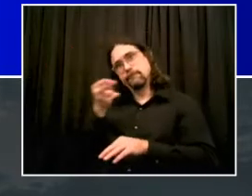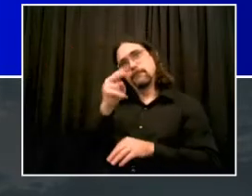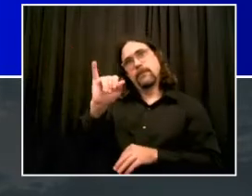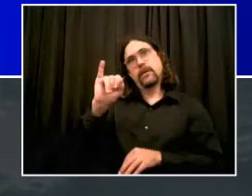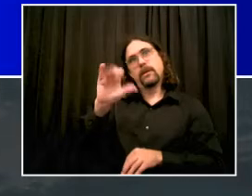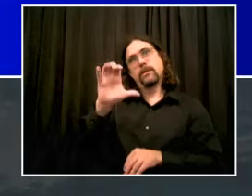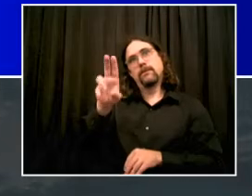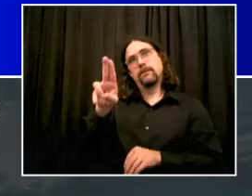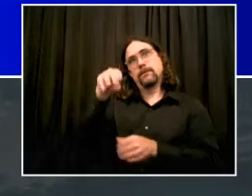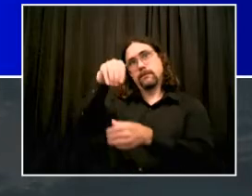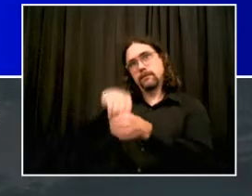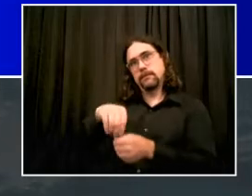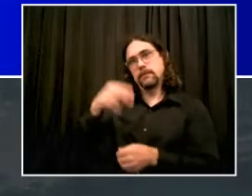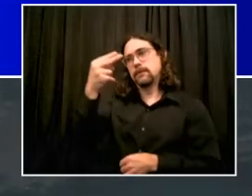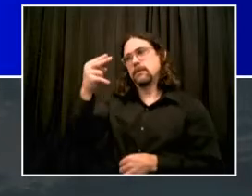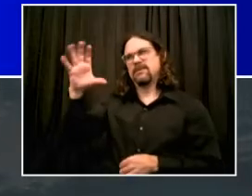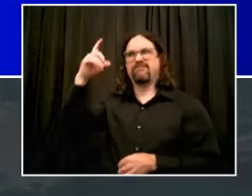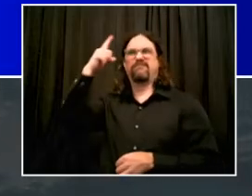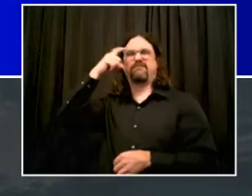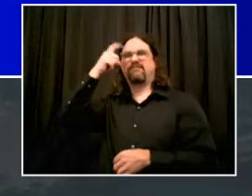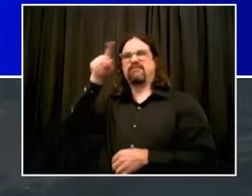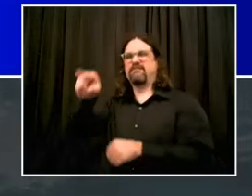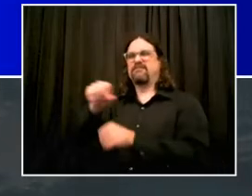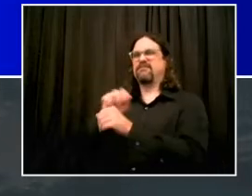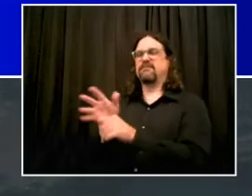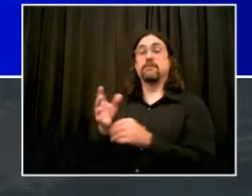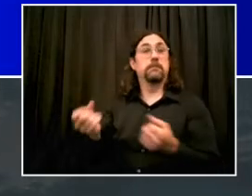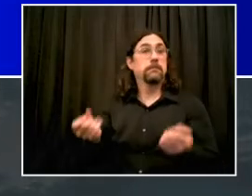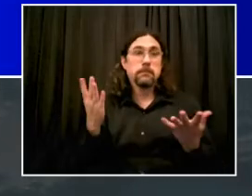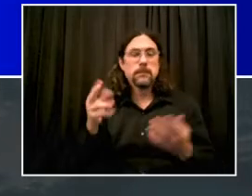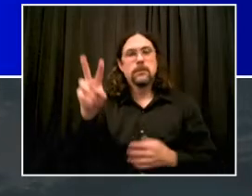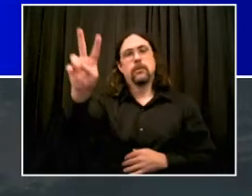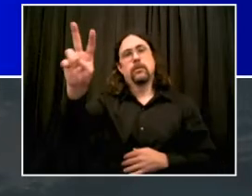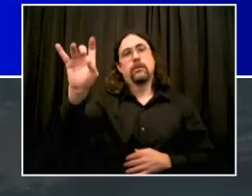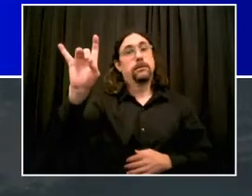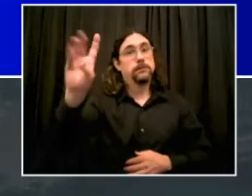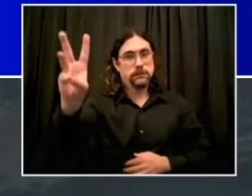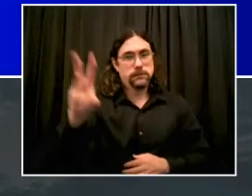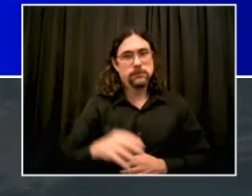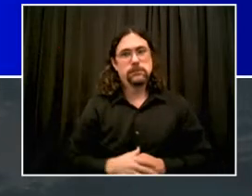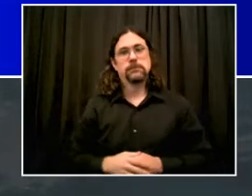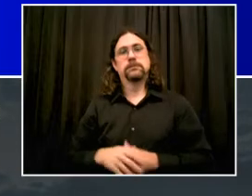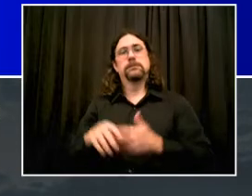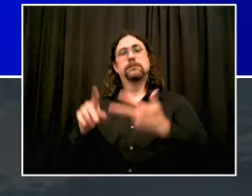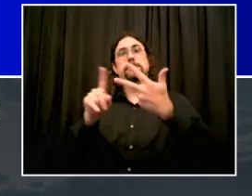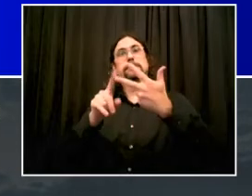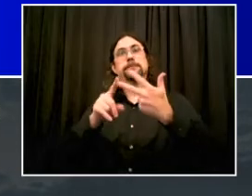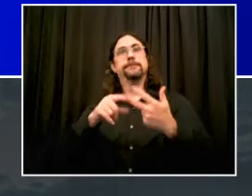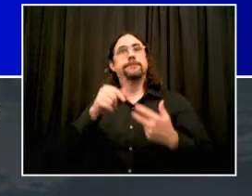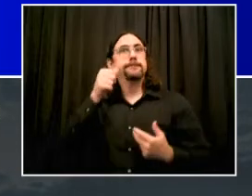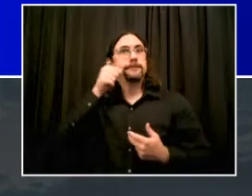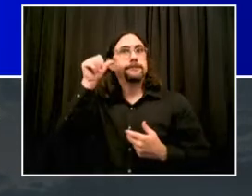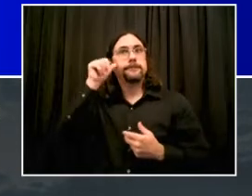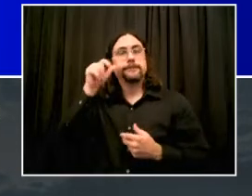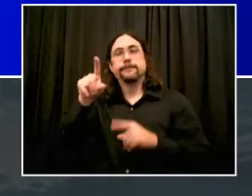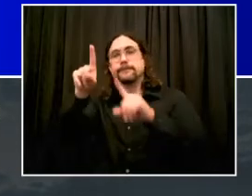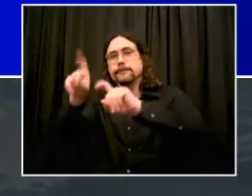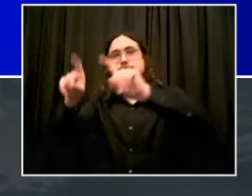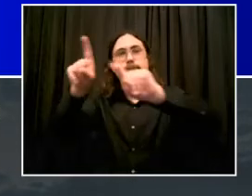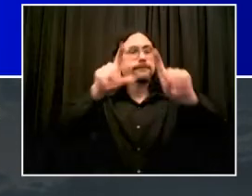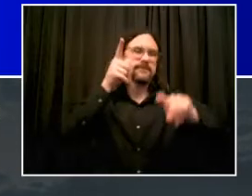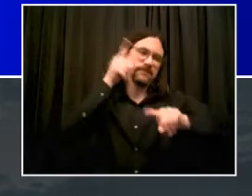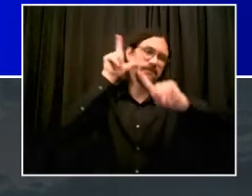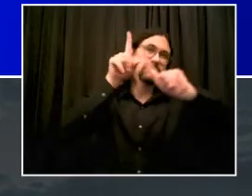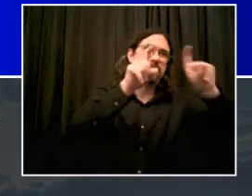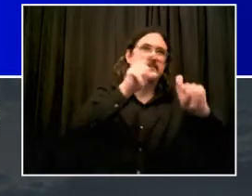number three, percentage of people testing positive citywide for COVID-19, threshold 15%. Today's report, 2%. That's the number